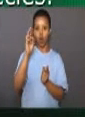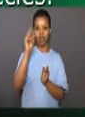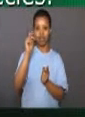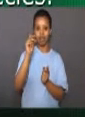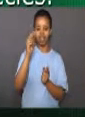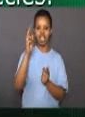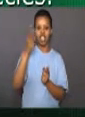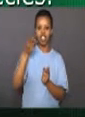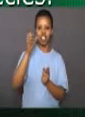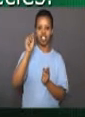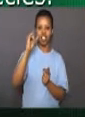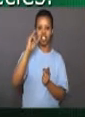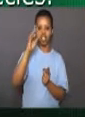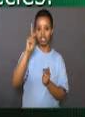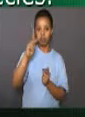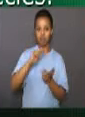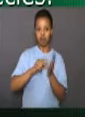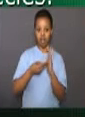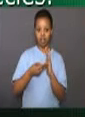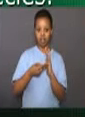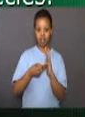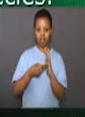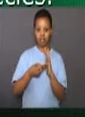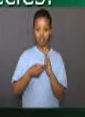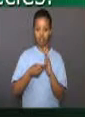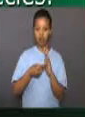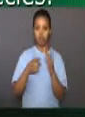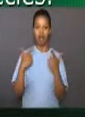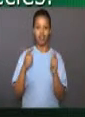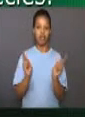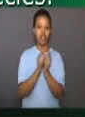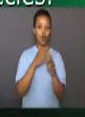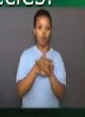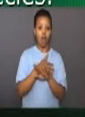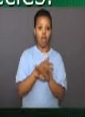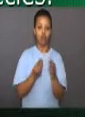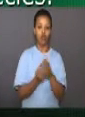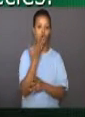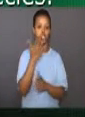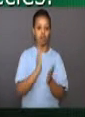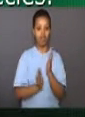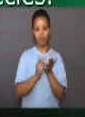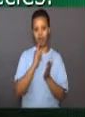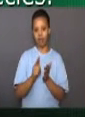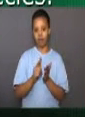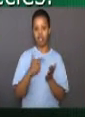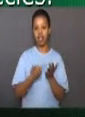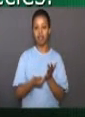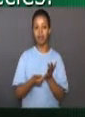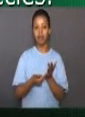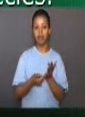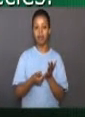eventual reproduction of species. It may be simple, involving a small number